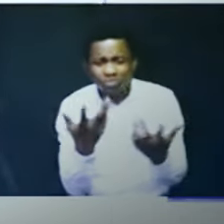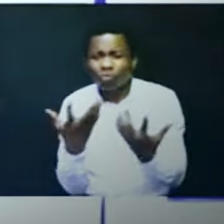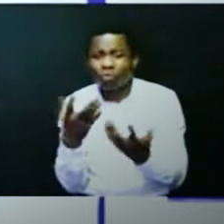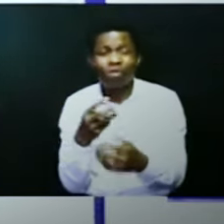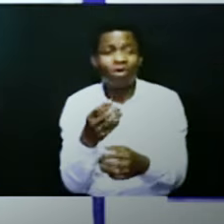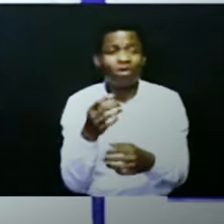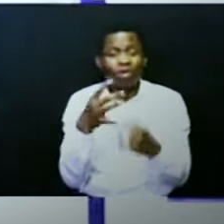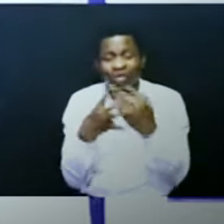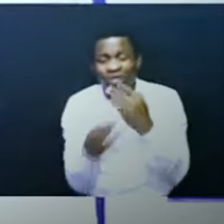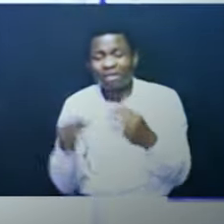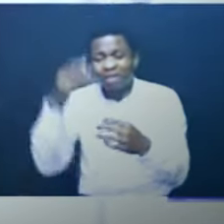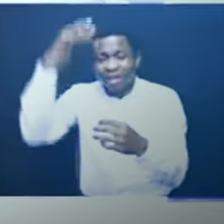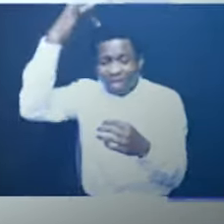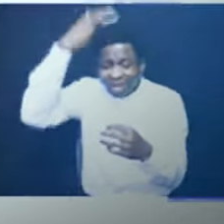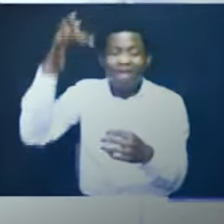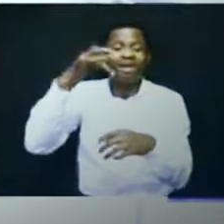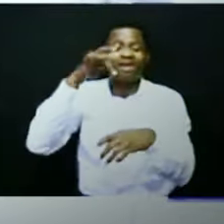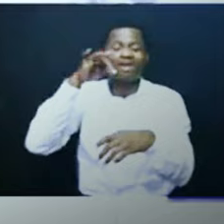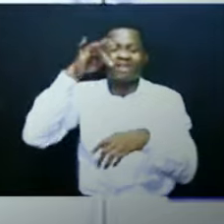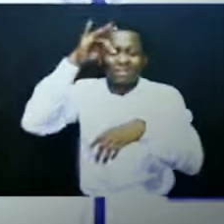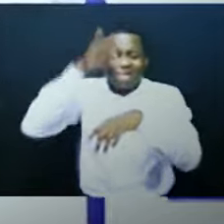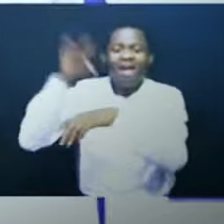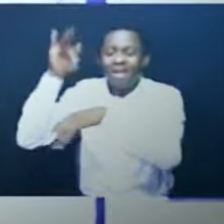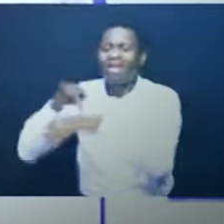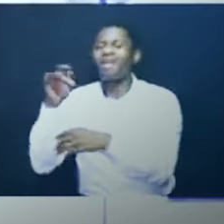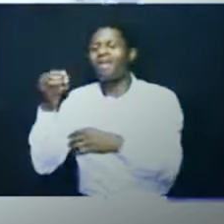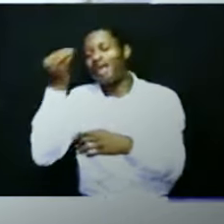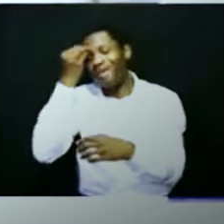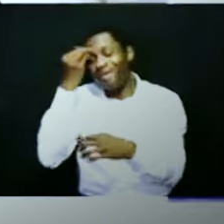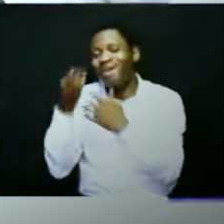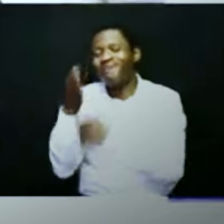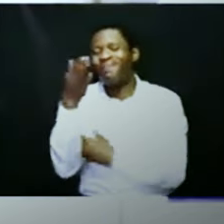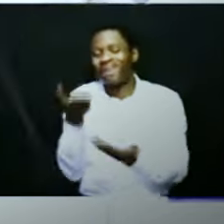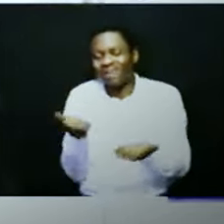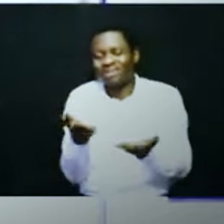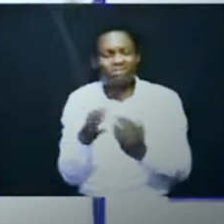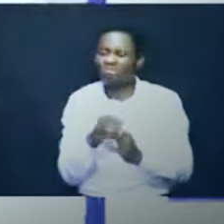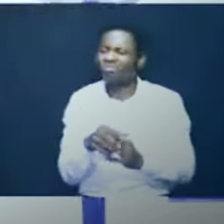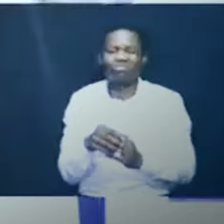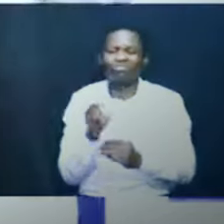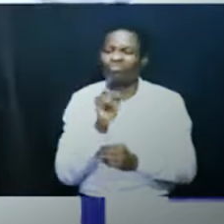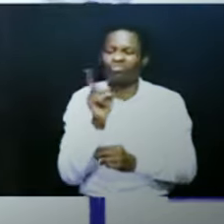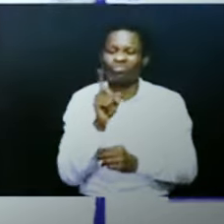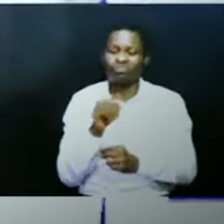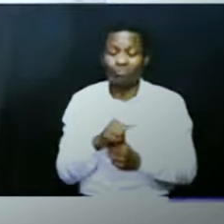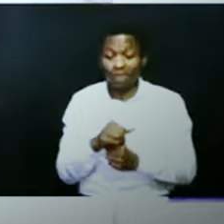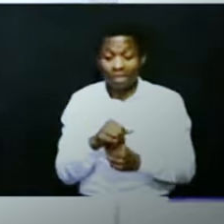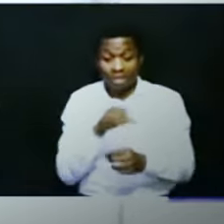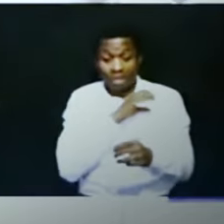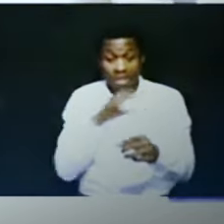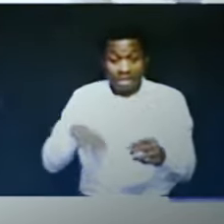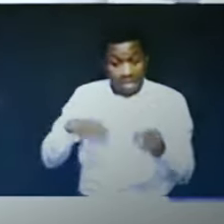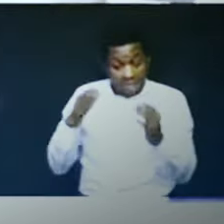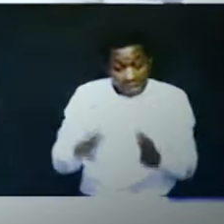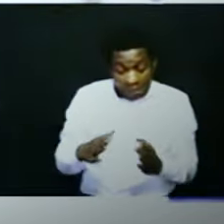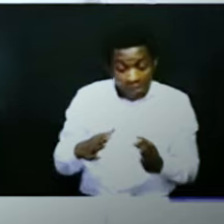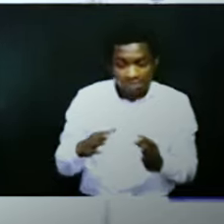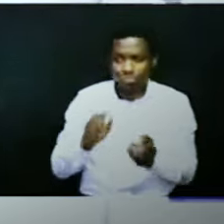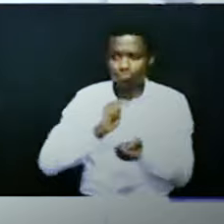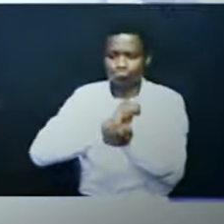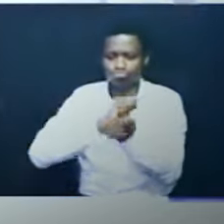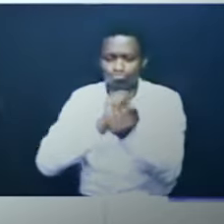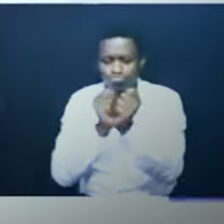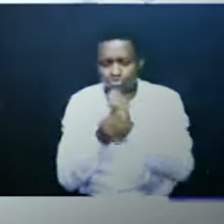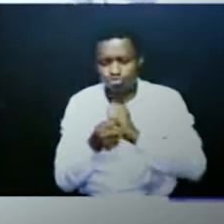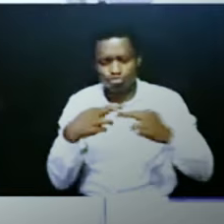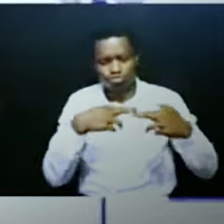wonso no won se ha se se di onyame aba. See, Christianity is a transforming relationship. Kristo sumo yi eye ayonkofa